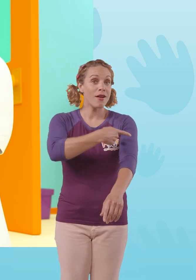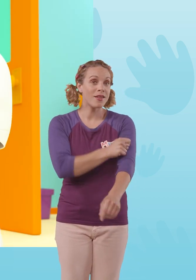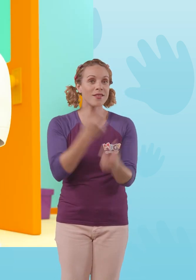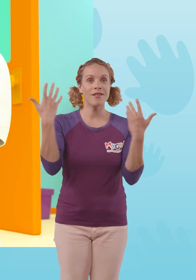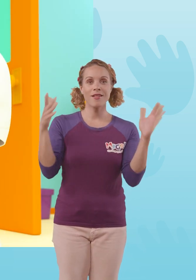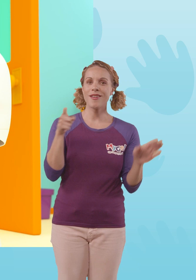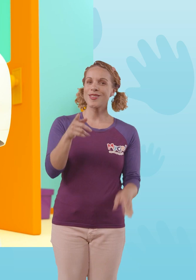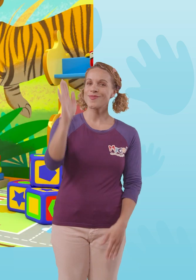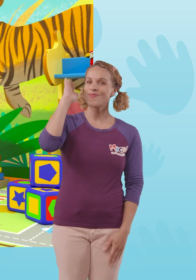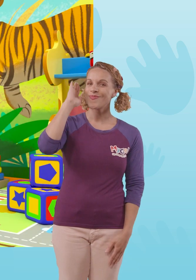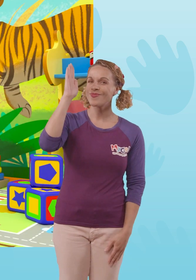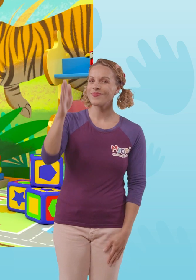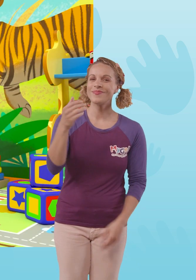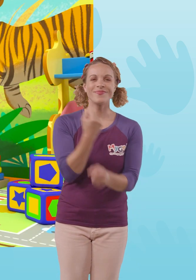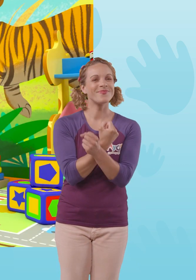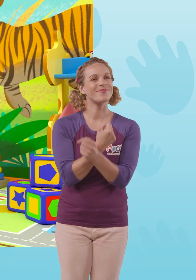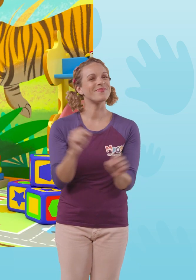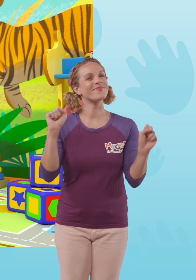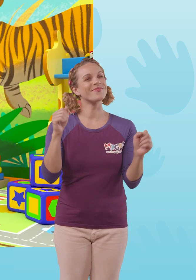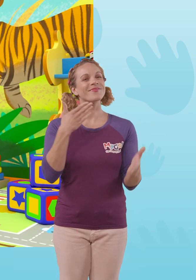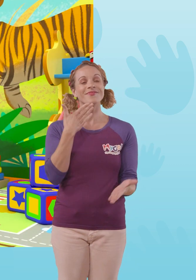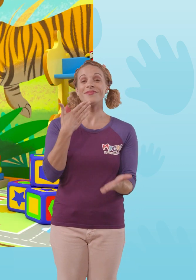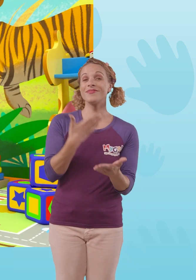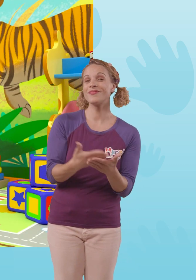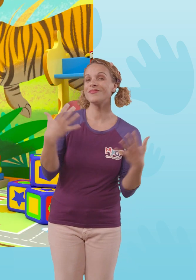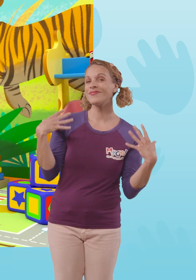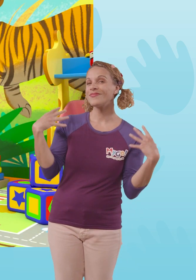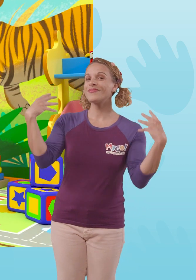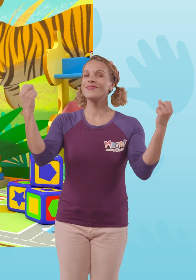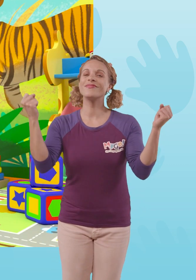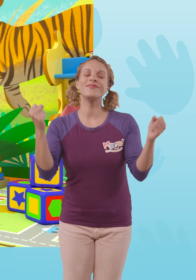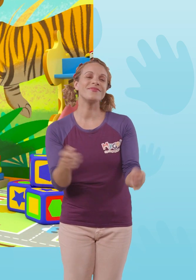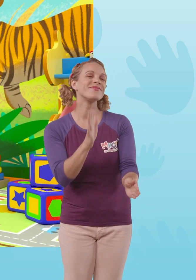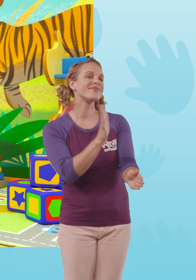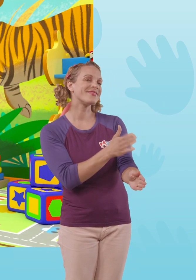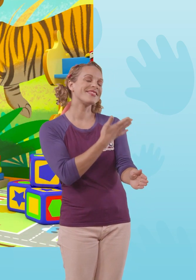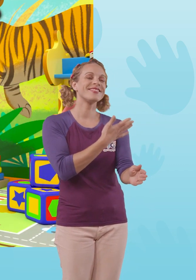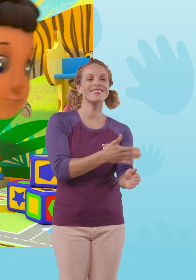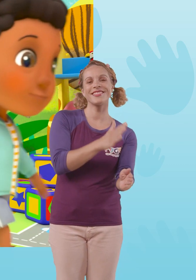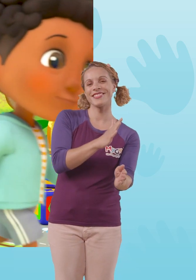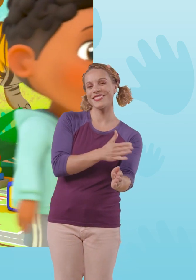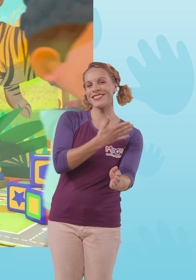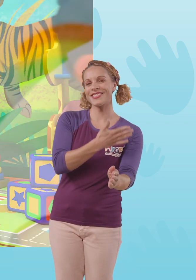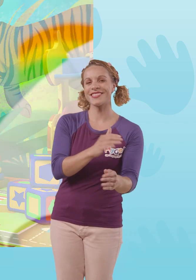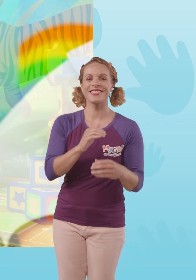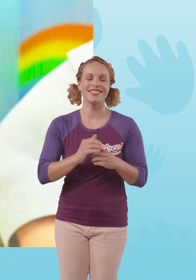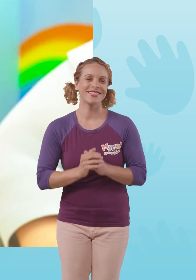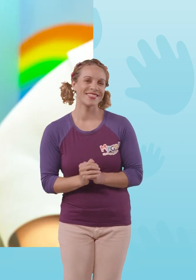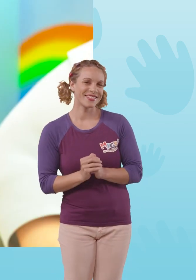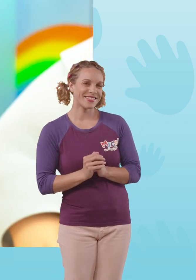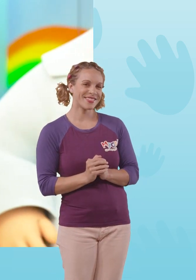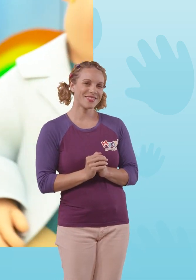When the job is done, you will be safe and well and healthy. La la la la la la